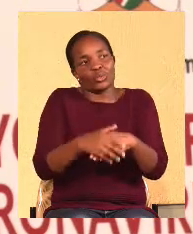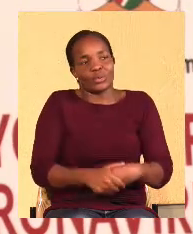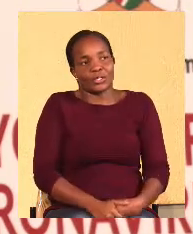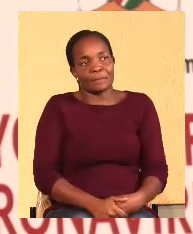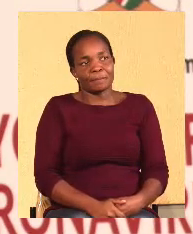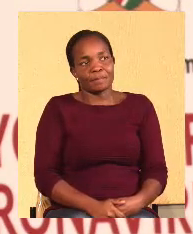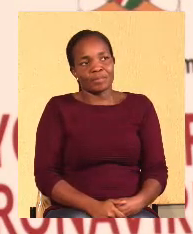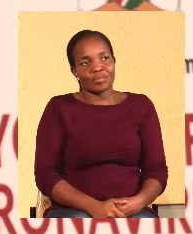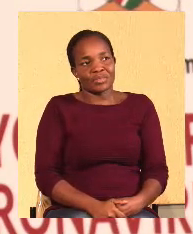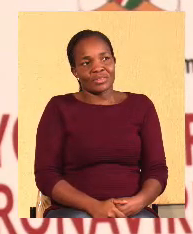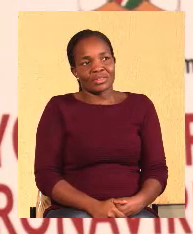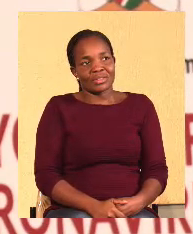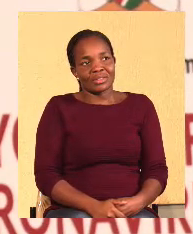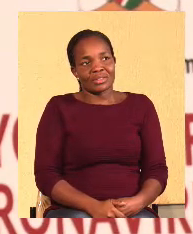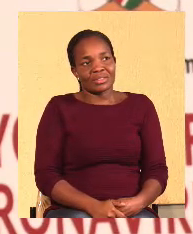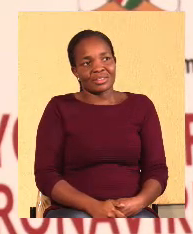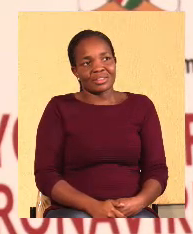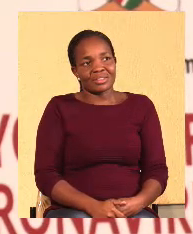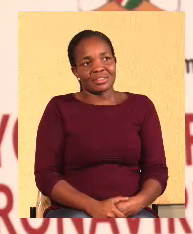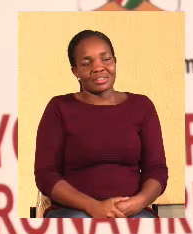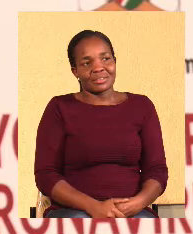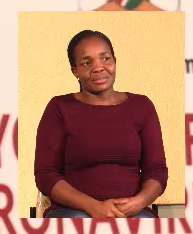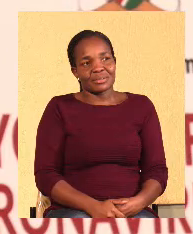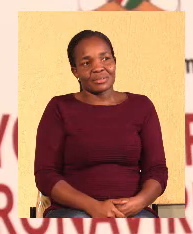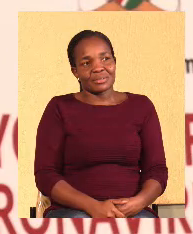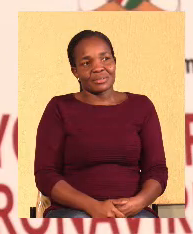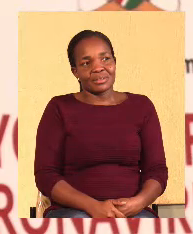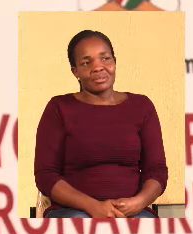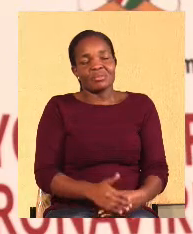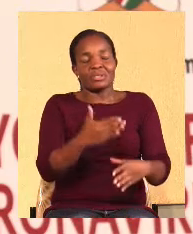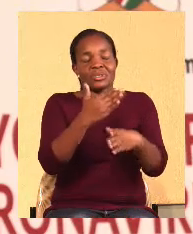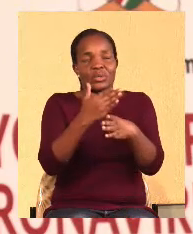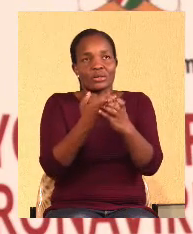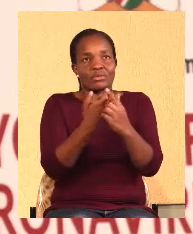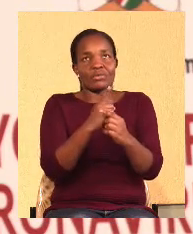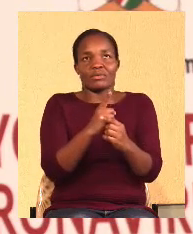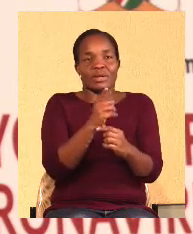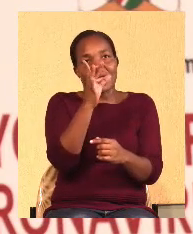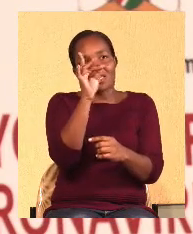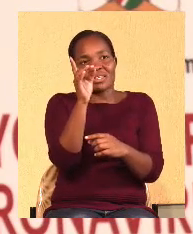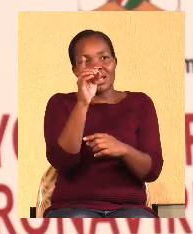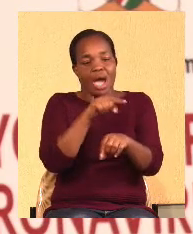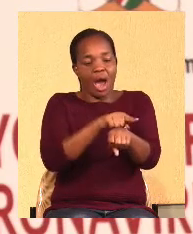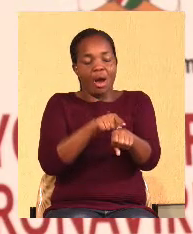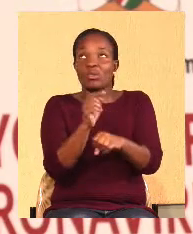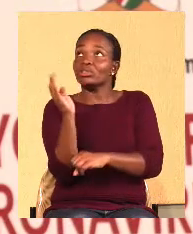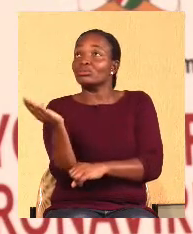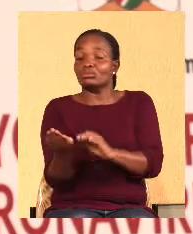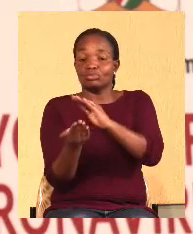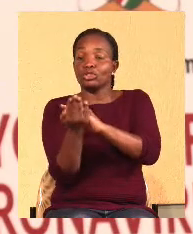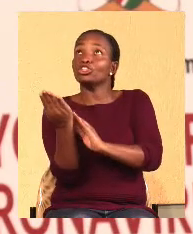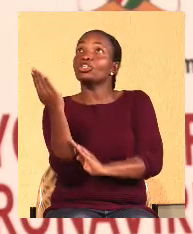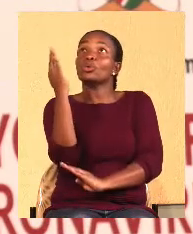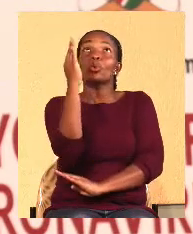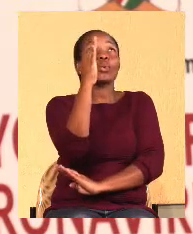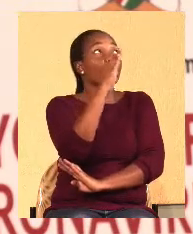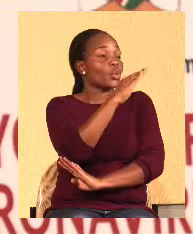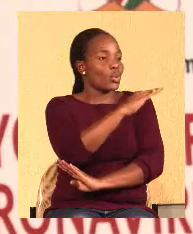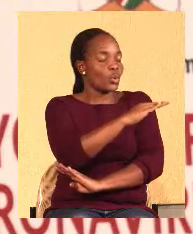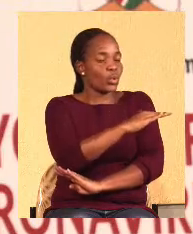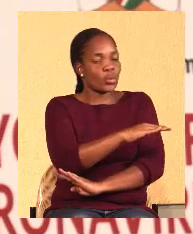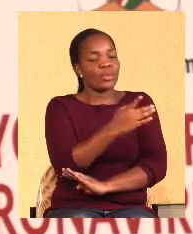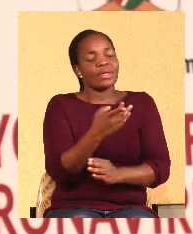make shifts like us, just maybe like a normal 8 to 5 hours. Because this one will really take off some